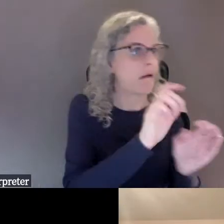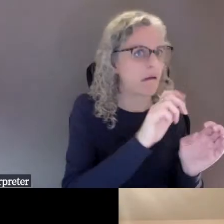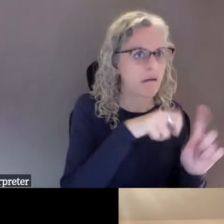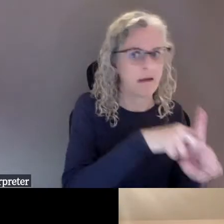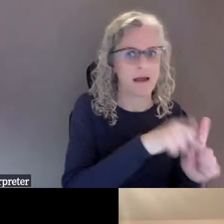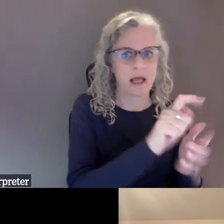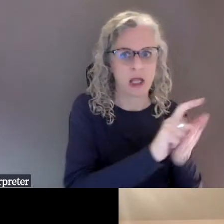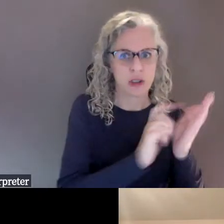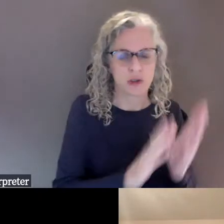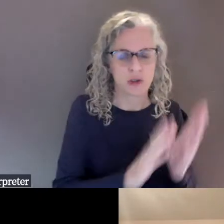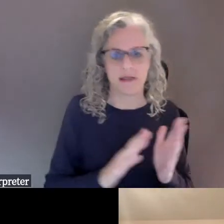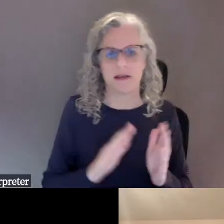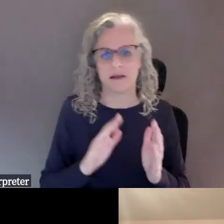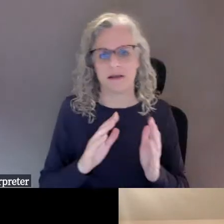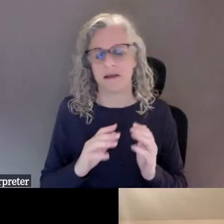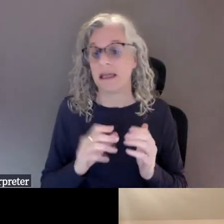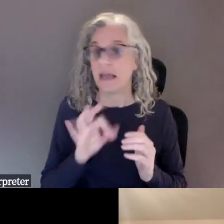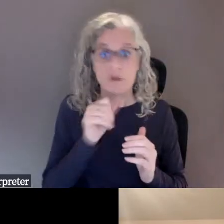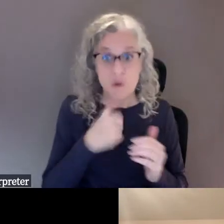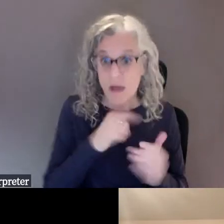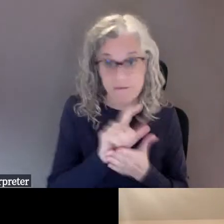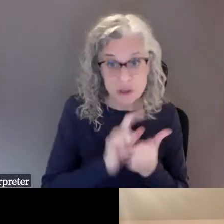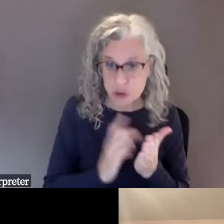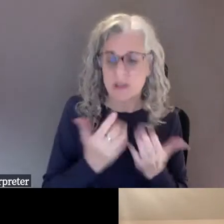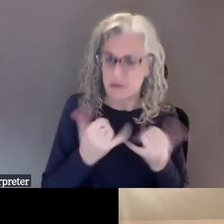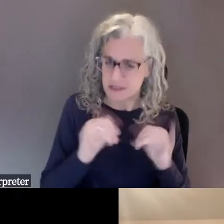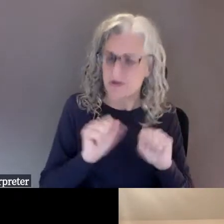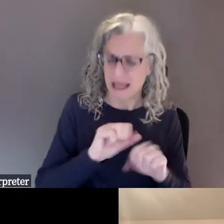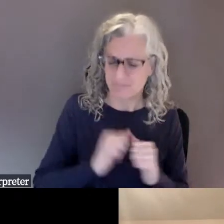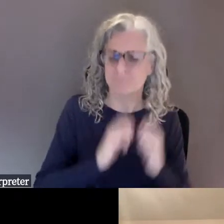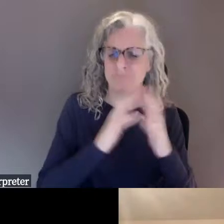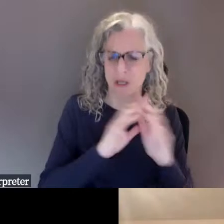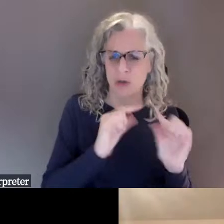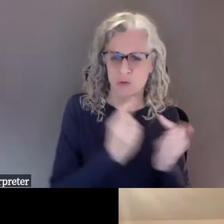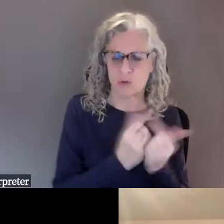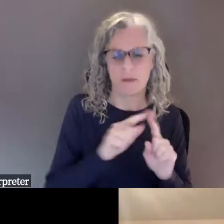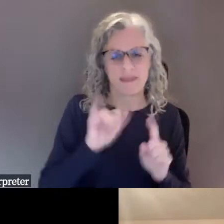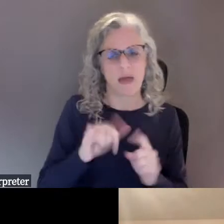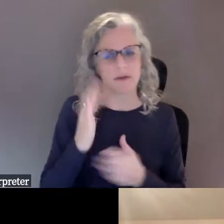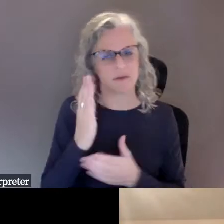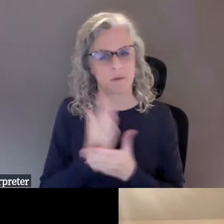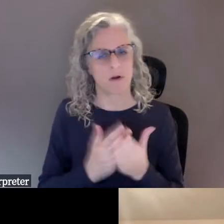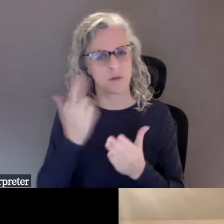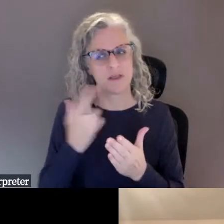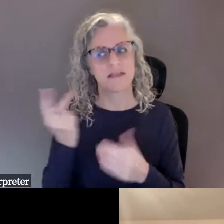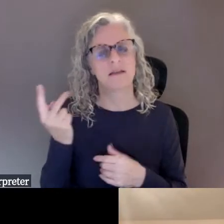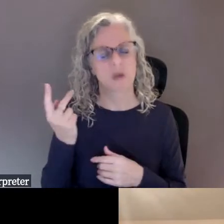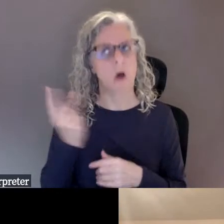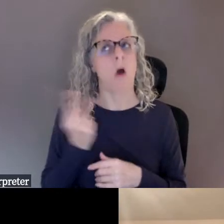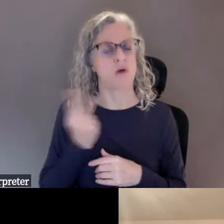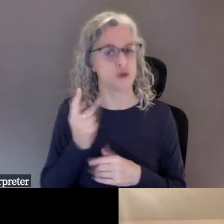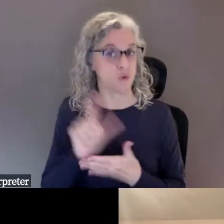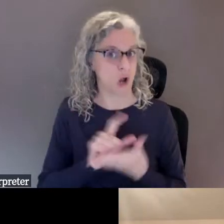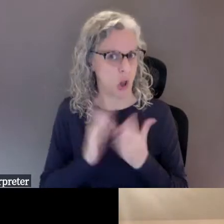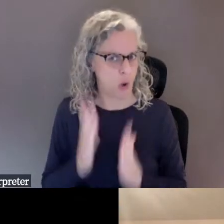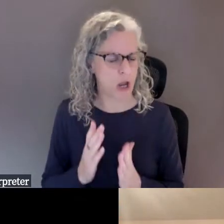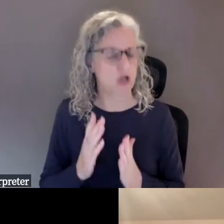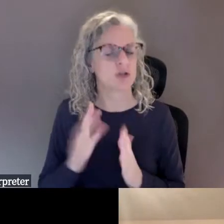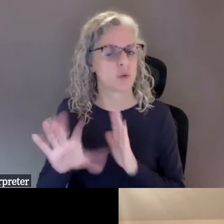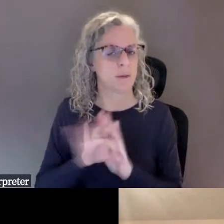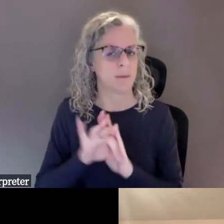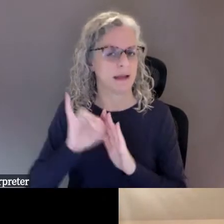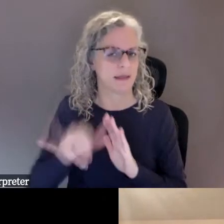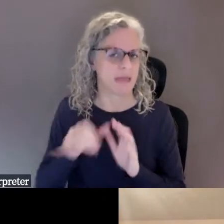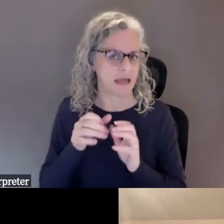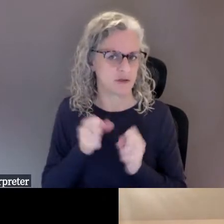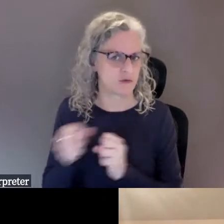should be a block to anyone if you don't have an attorney in our group, but that was part of our calculus as to why this tactic was so a lot easier and accessible to us. Not